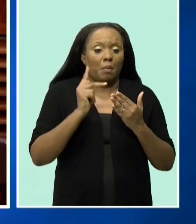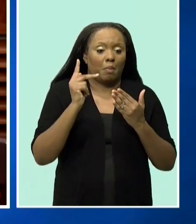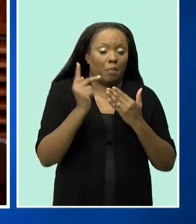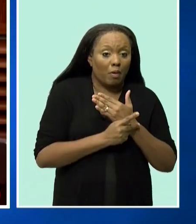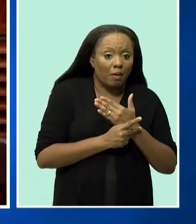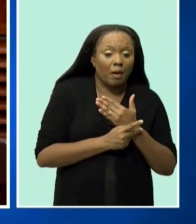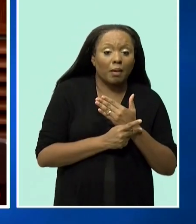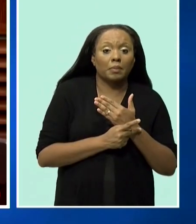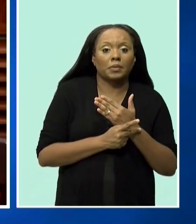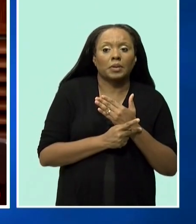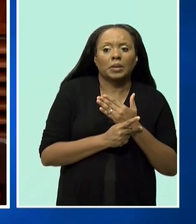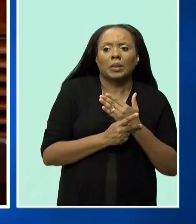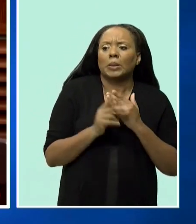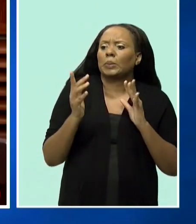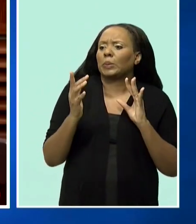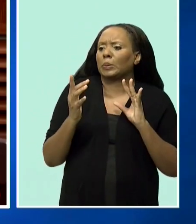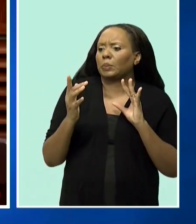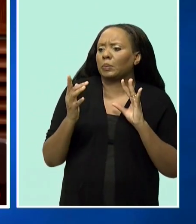lack thereof,